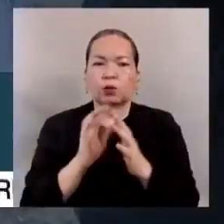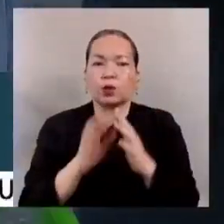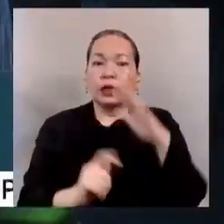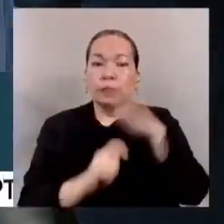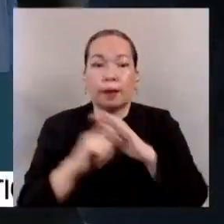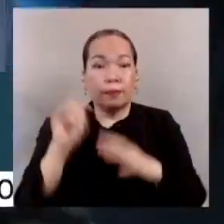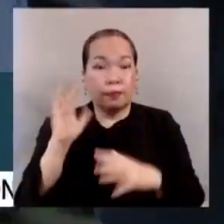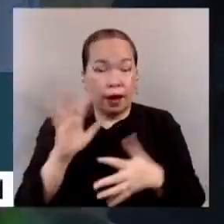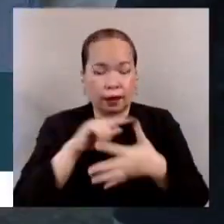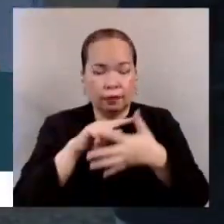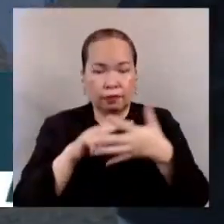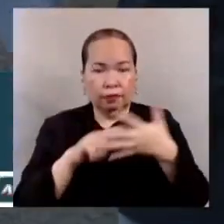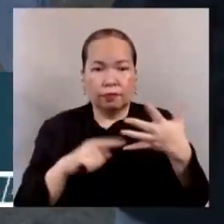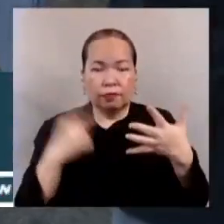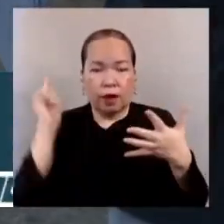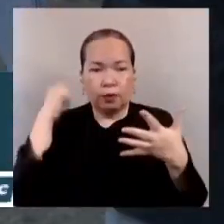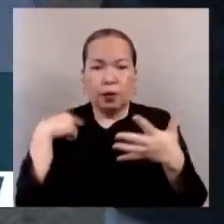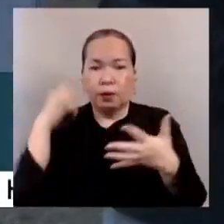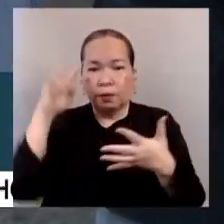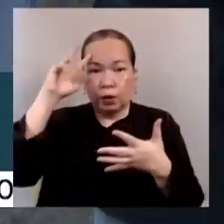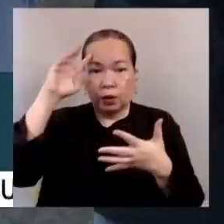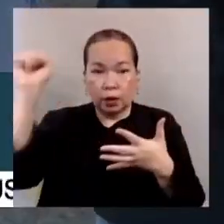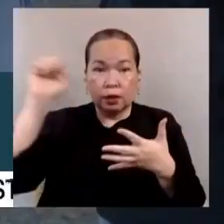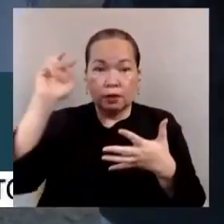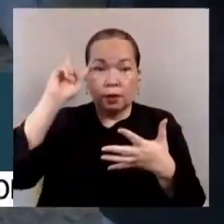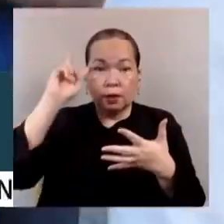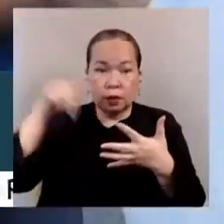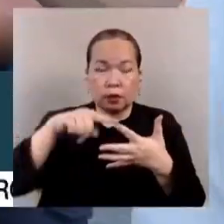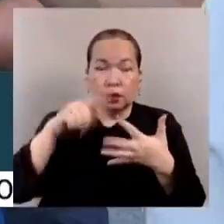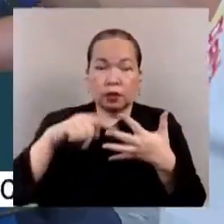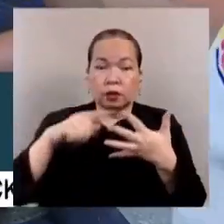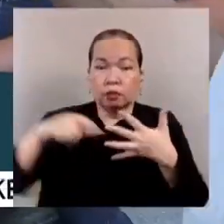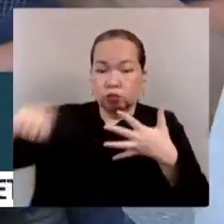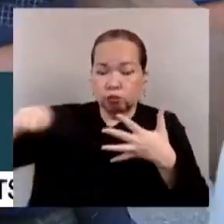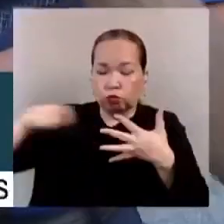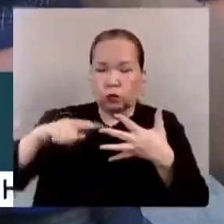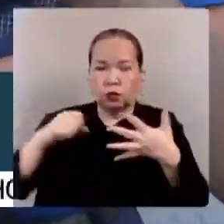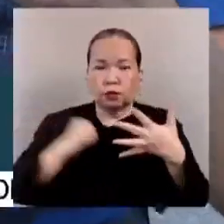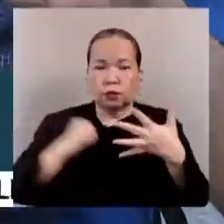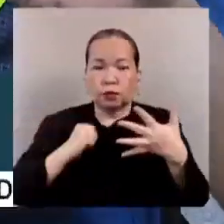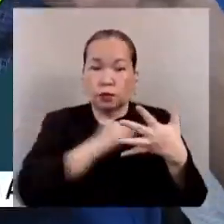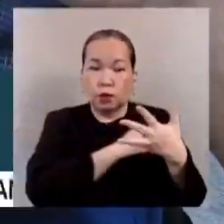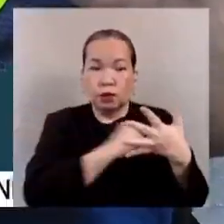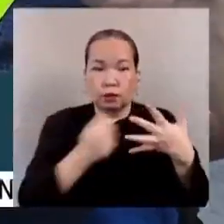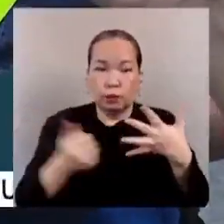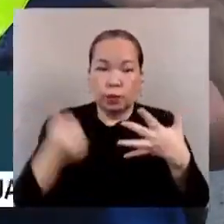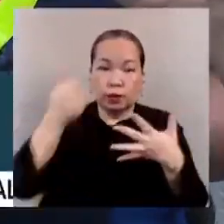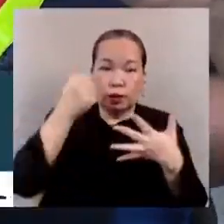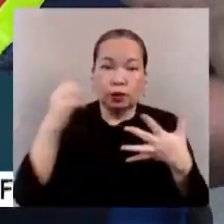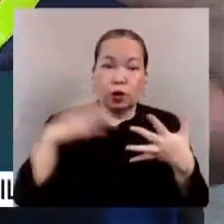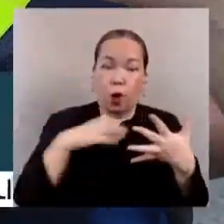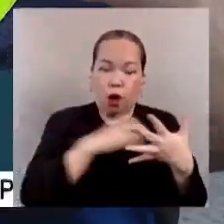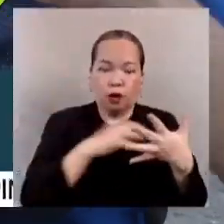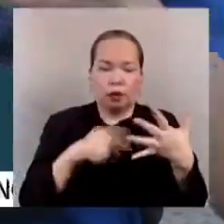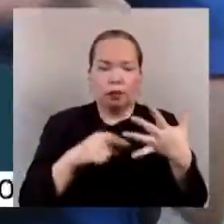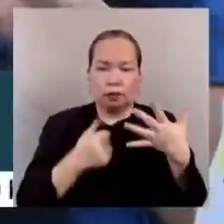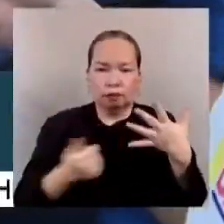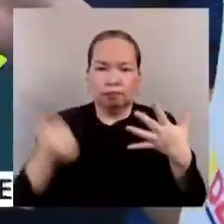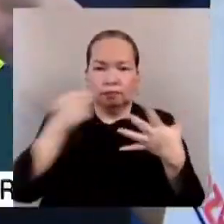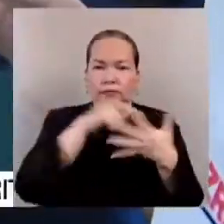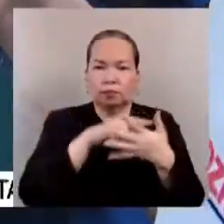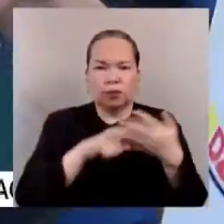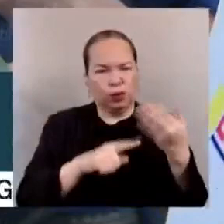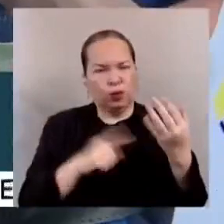President, the Vice President, Chief Justice, Speaker of the House, and Senate President. And more than half of those flagged down Monday